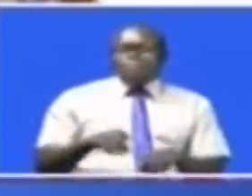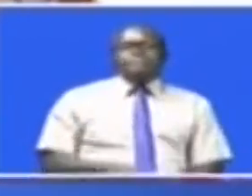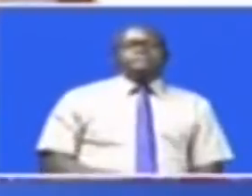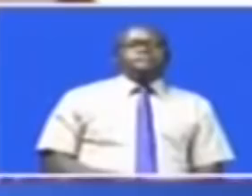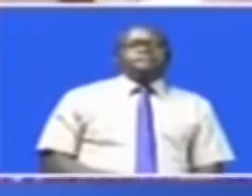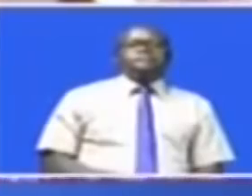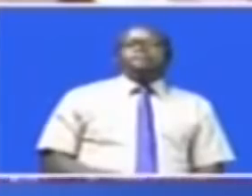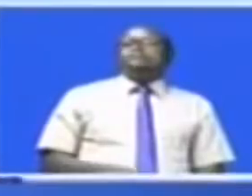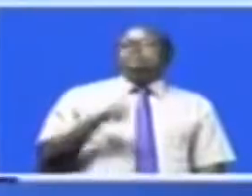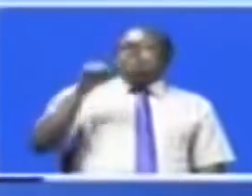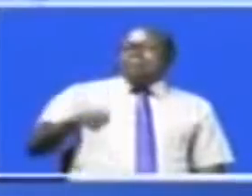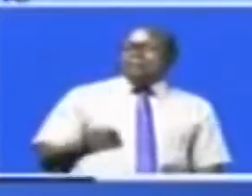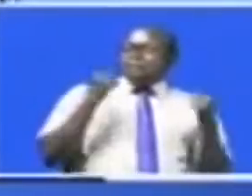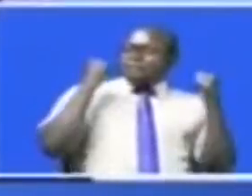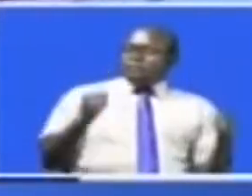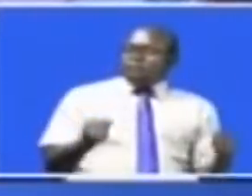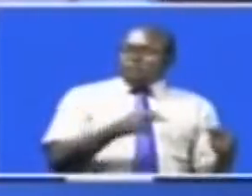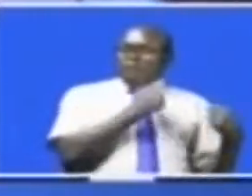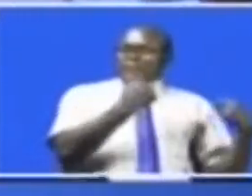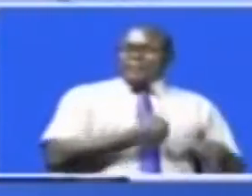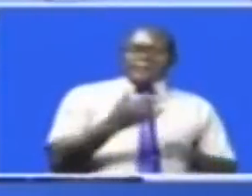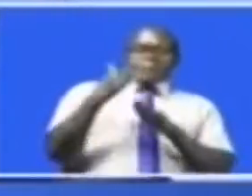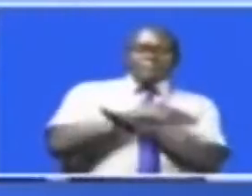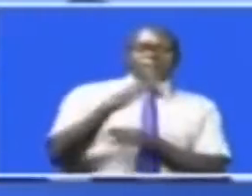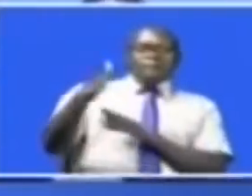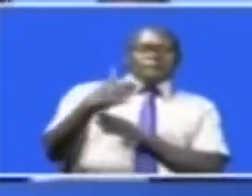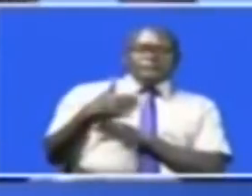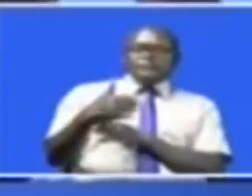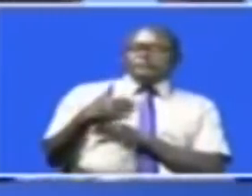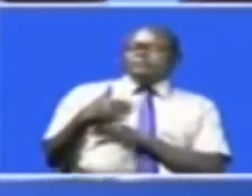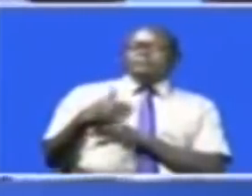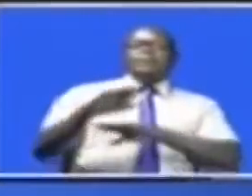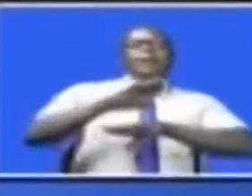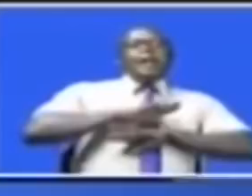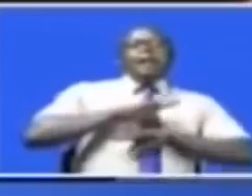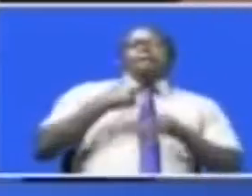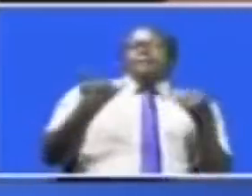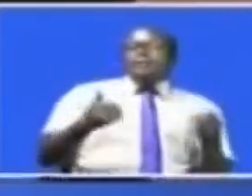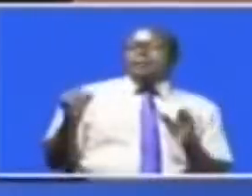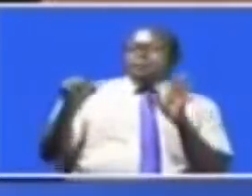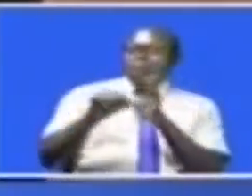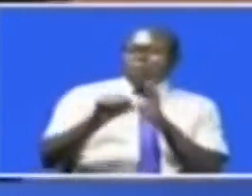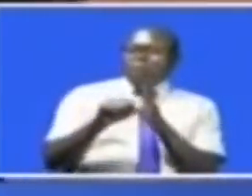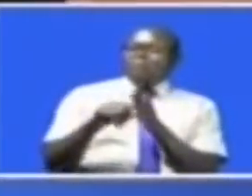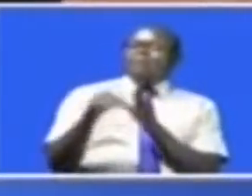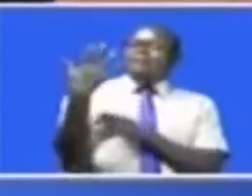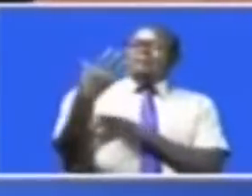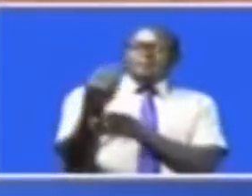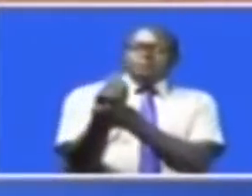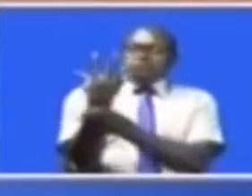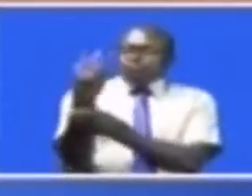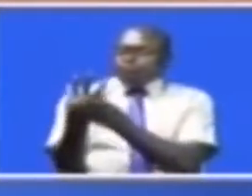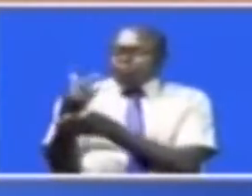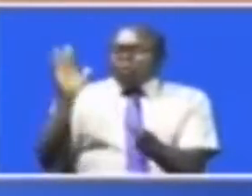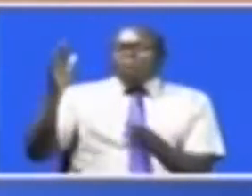wenye wako na roho. Nancy says in the past, fish was never in short supply, but with the hyacinth taking up more and more